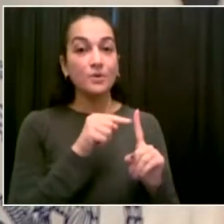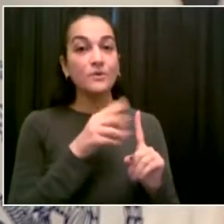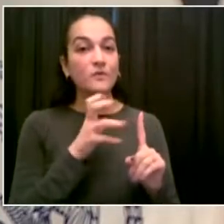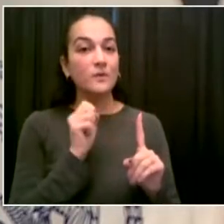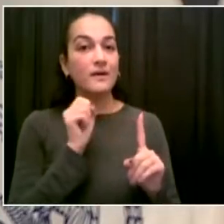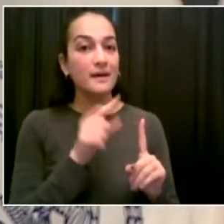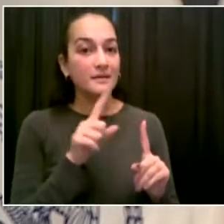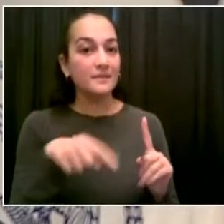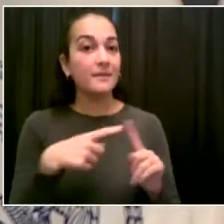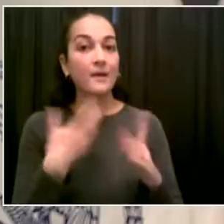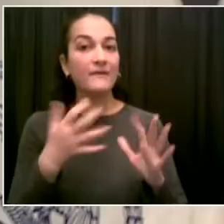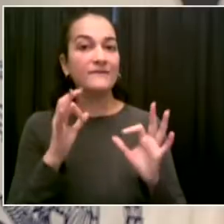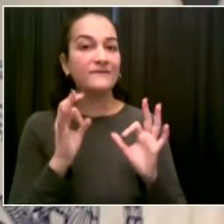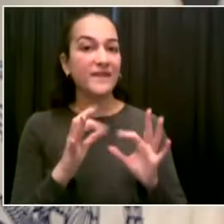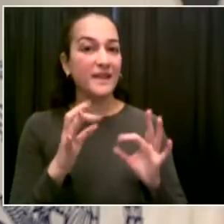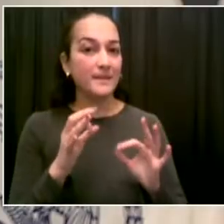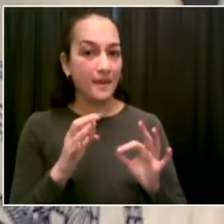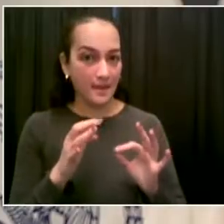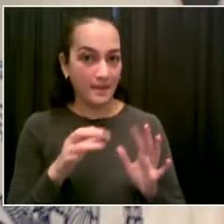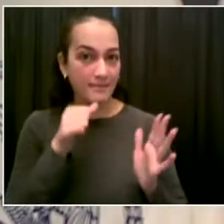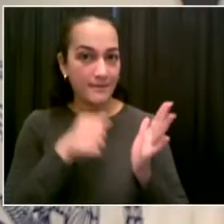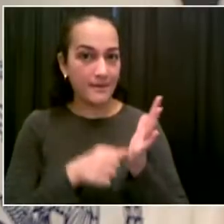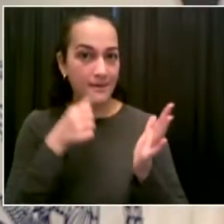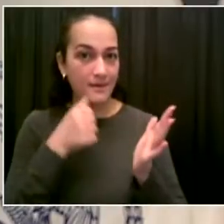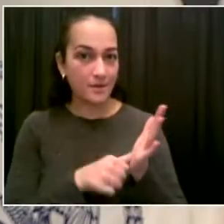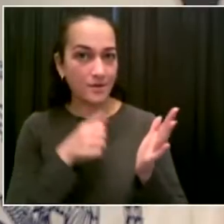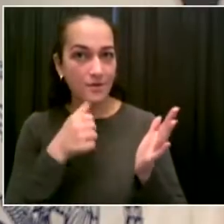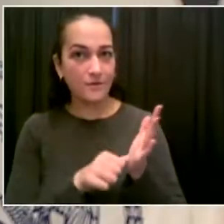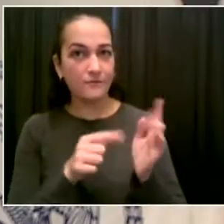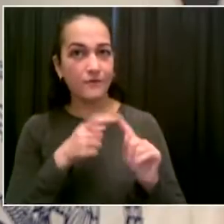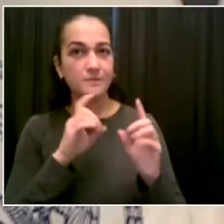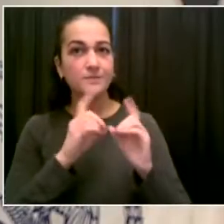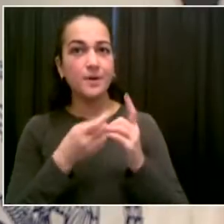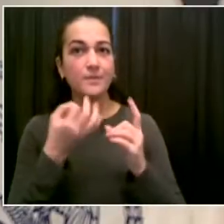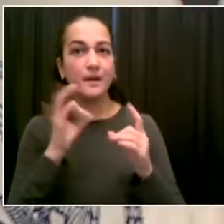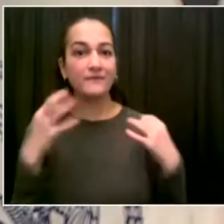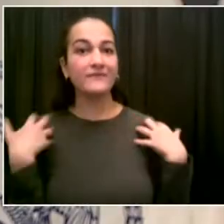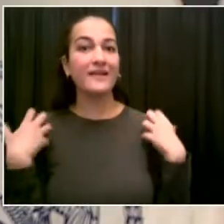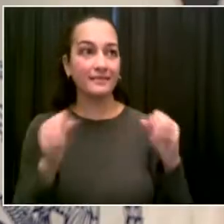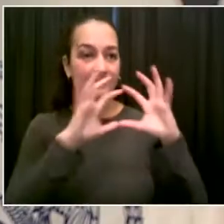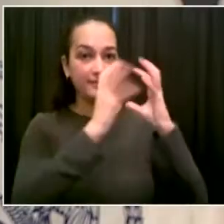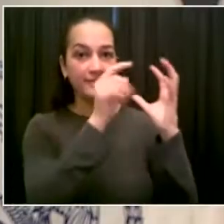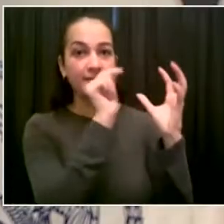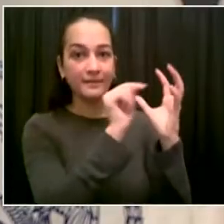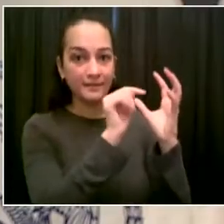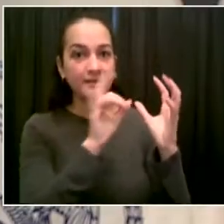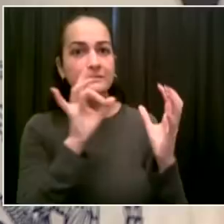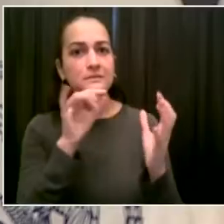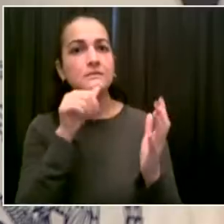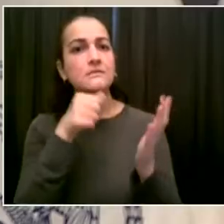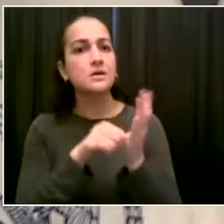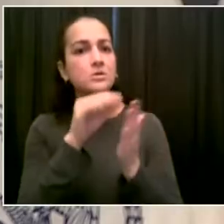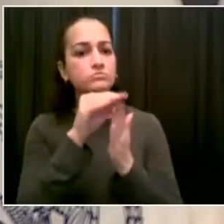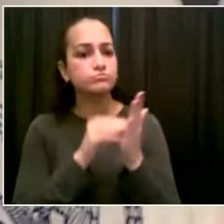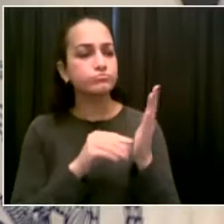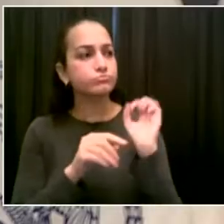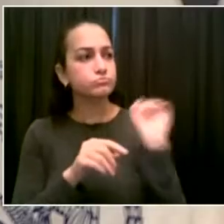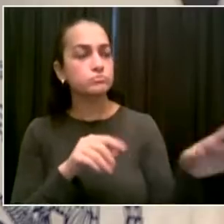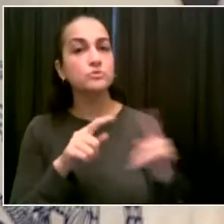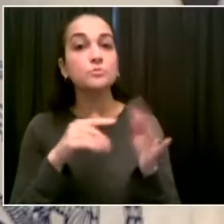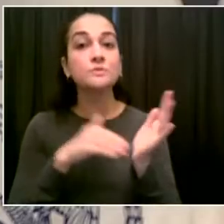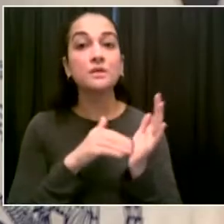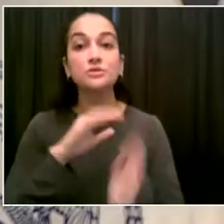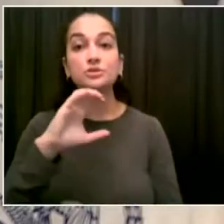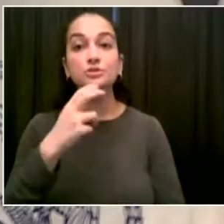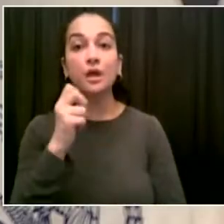I spoke to 2 health department workers yesterday, and they expressed frustration with your response to that letter. They